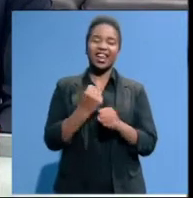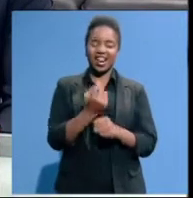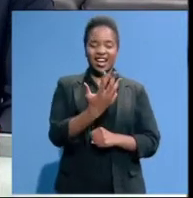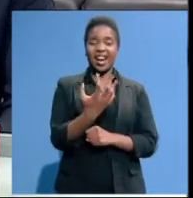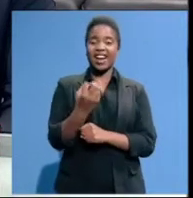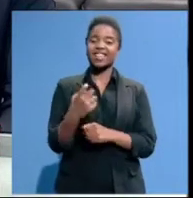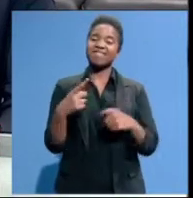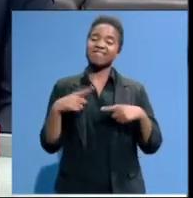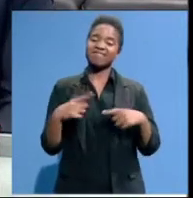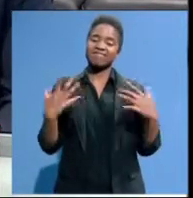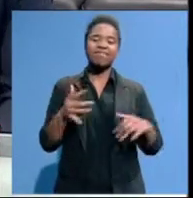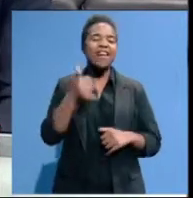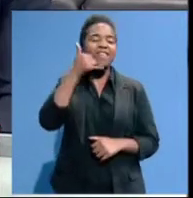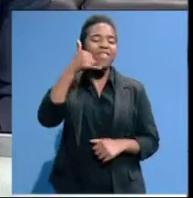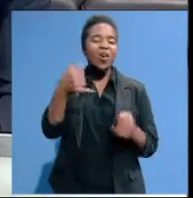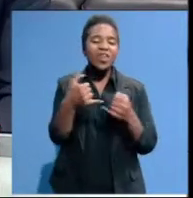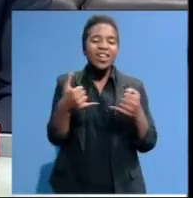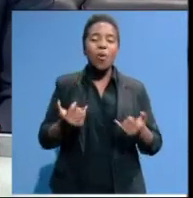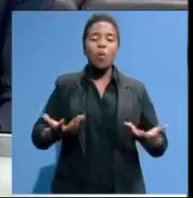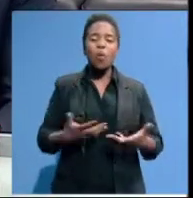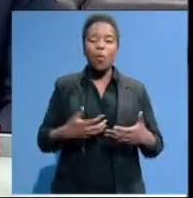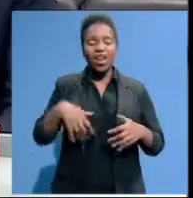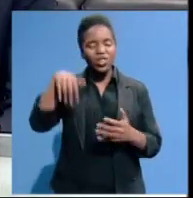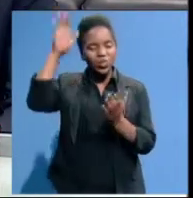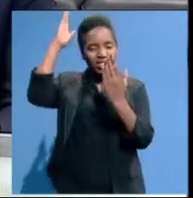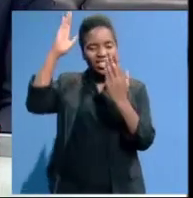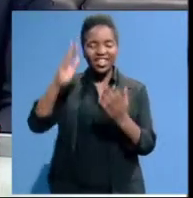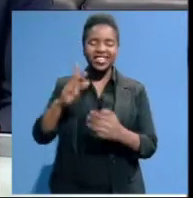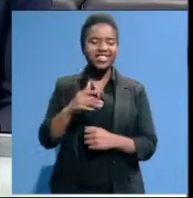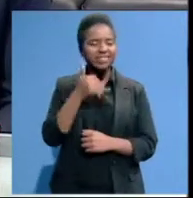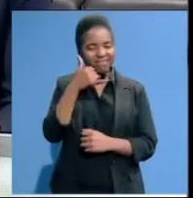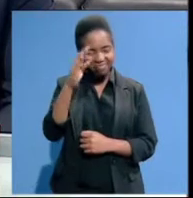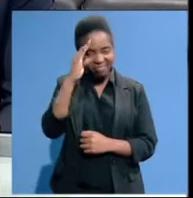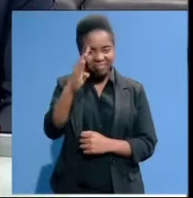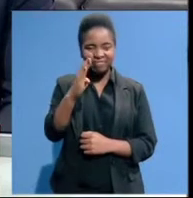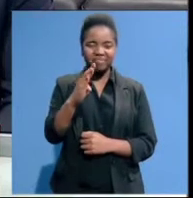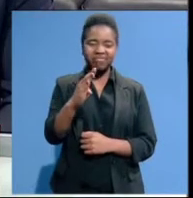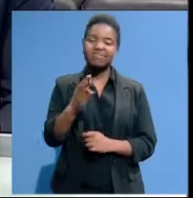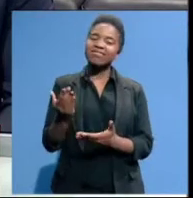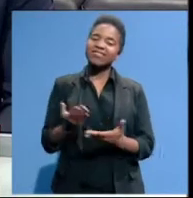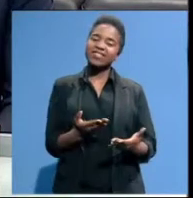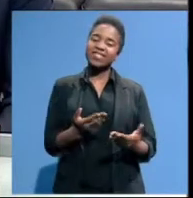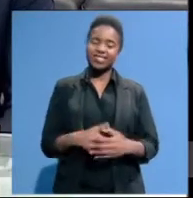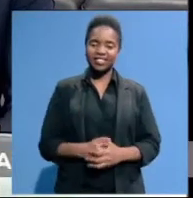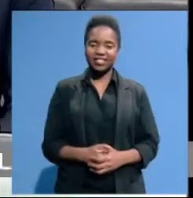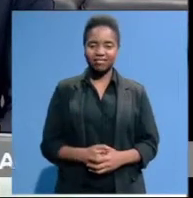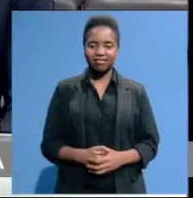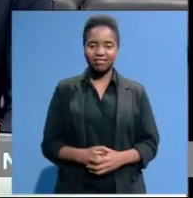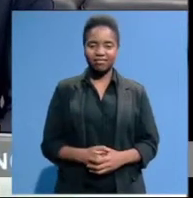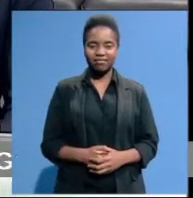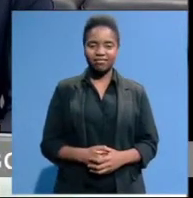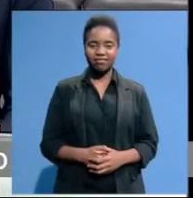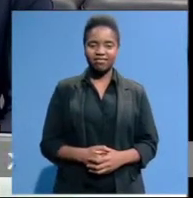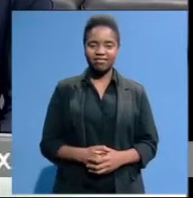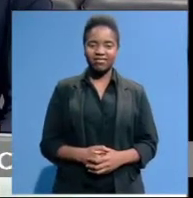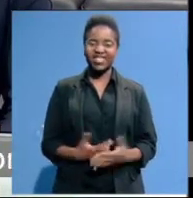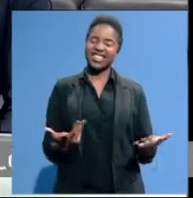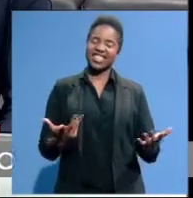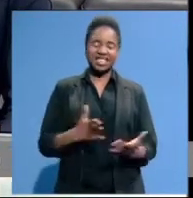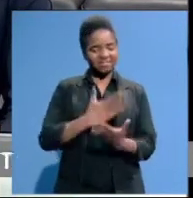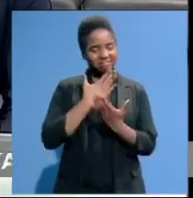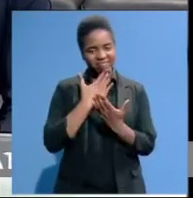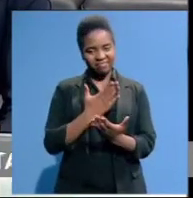Oh man, you gotta love this song, you gotta love this music, you gotta love the beat as well. Ubabu Vusi Mahlasela's work was an